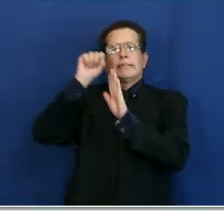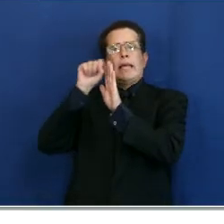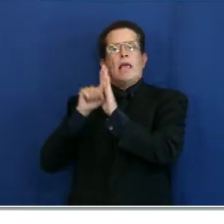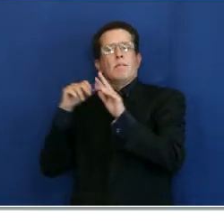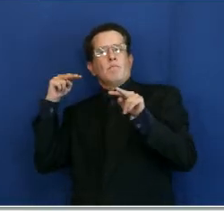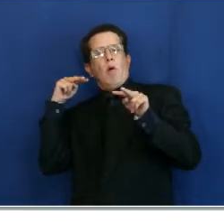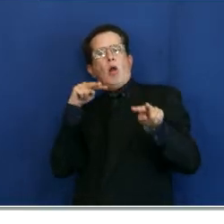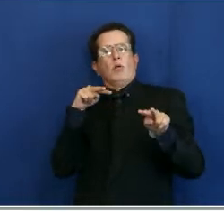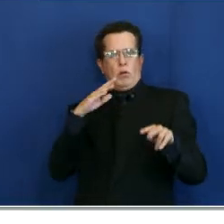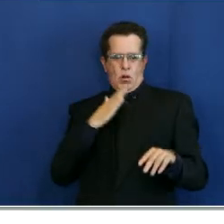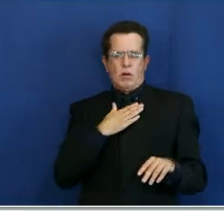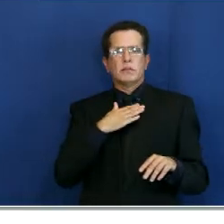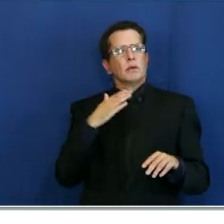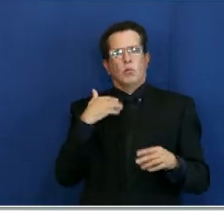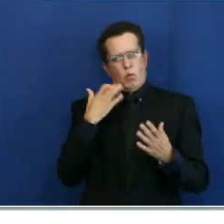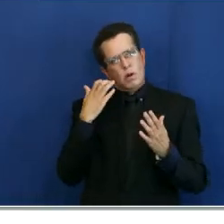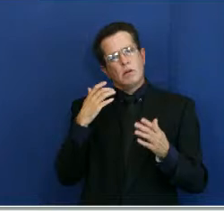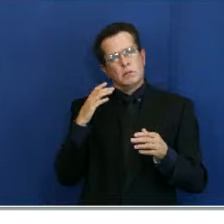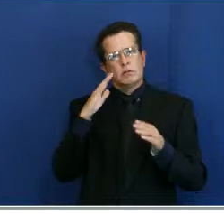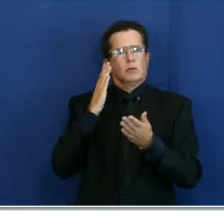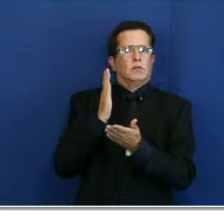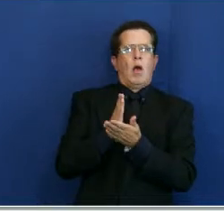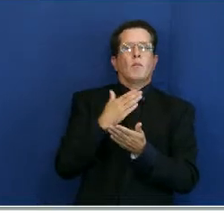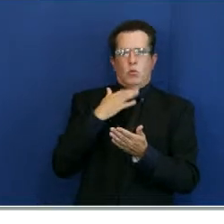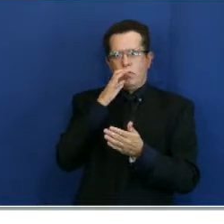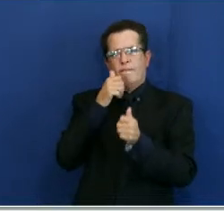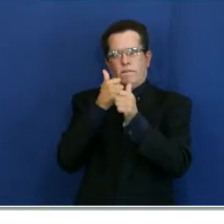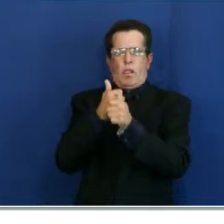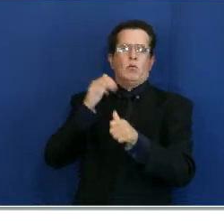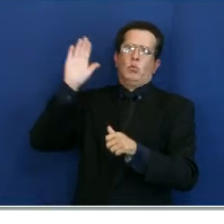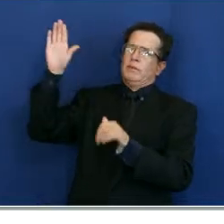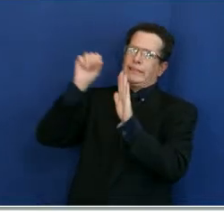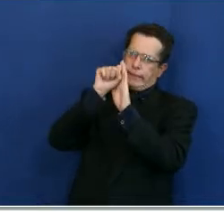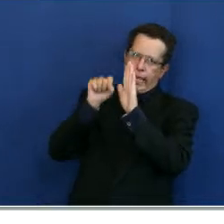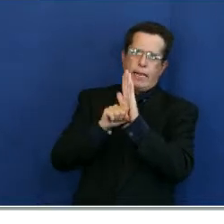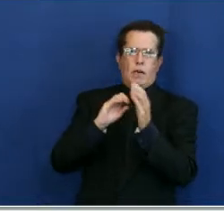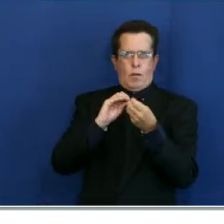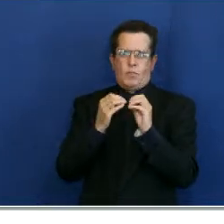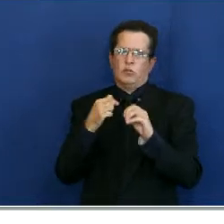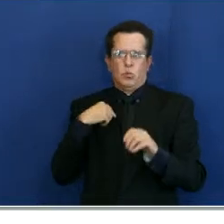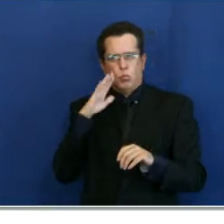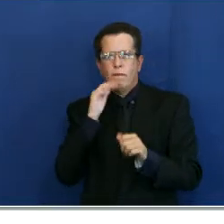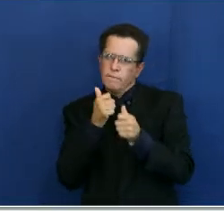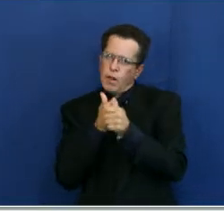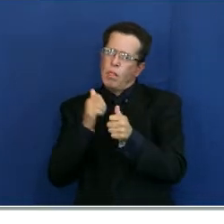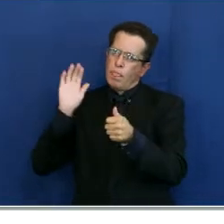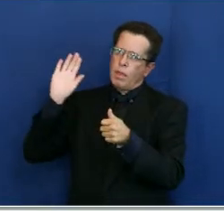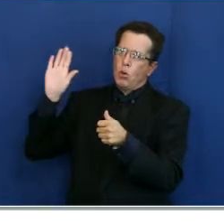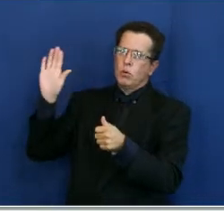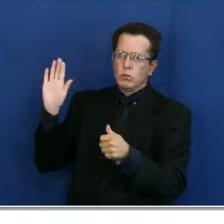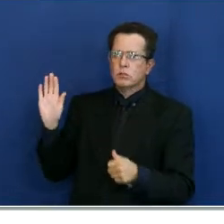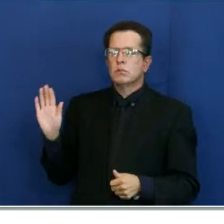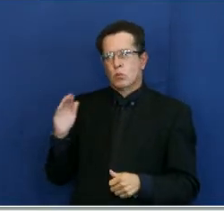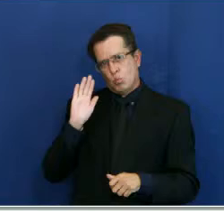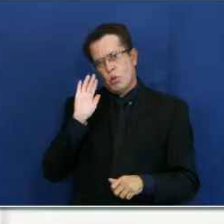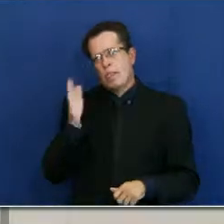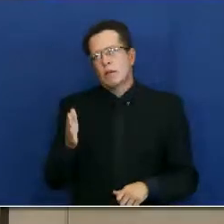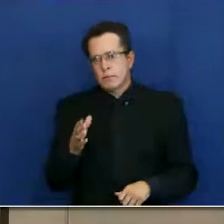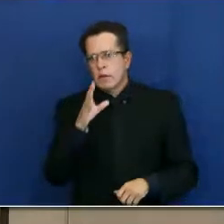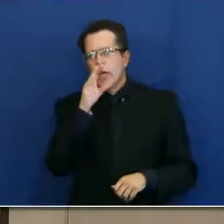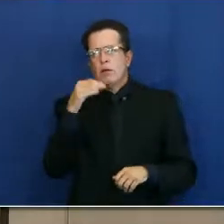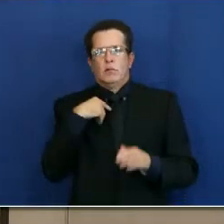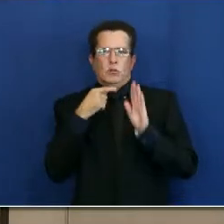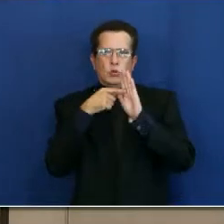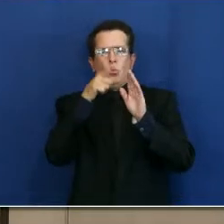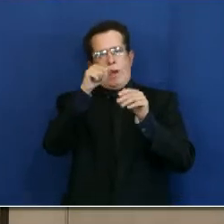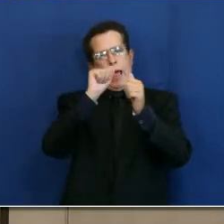monitoring list, we will go with the state metric. Now, an explanation actually of how to